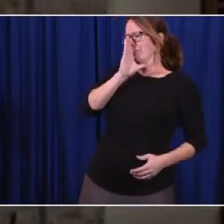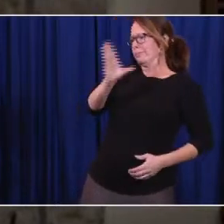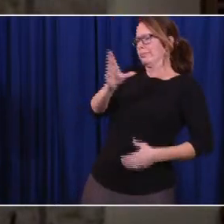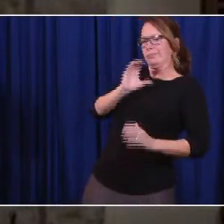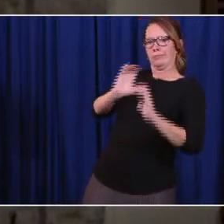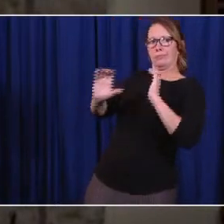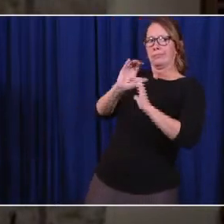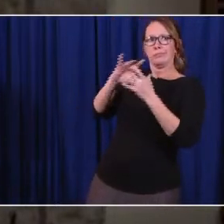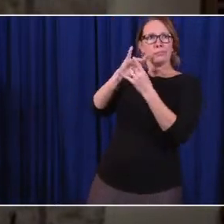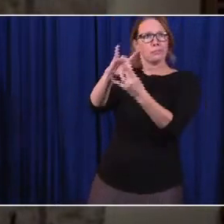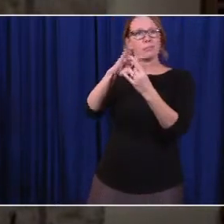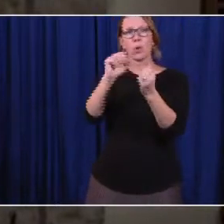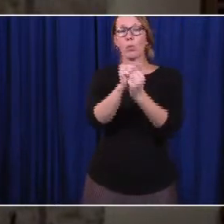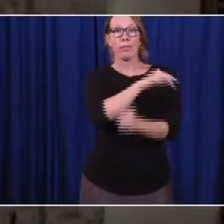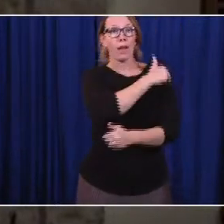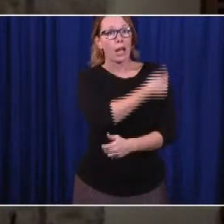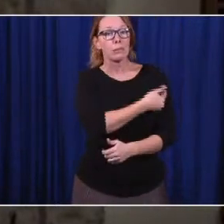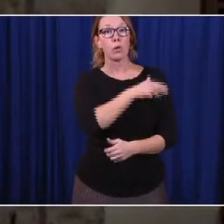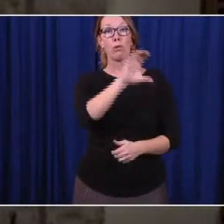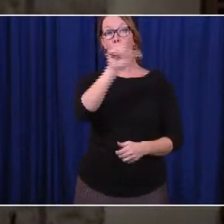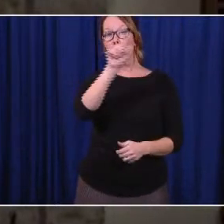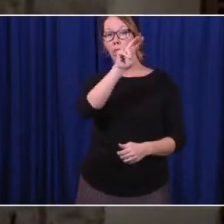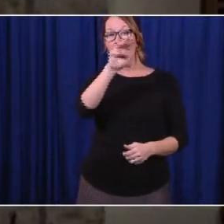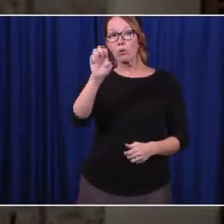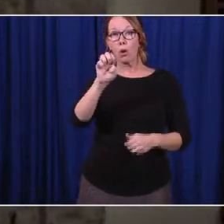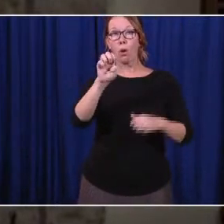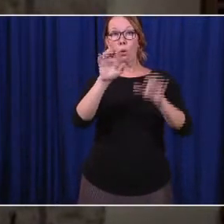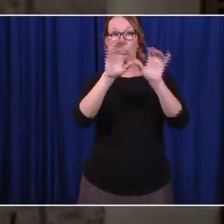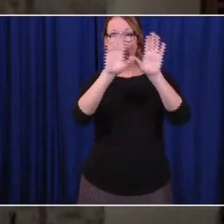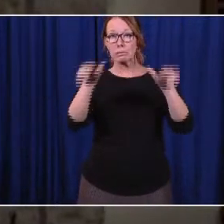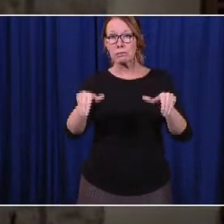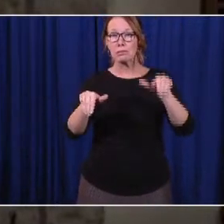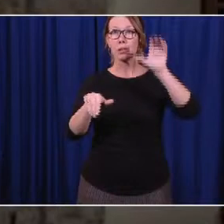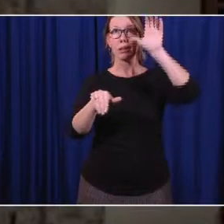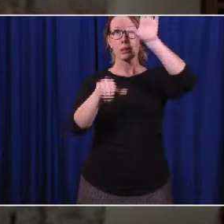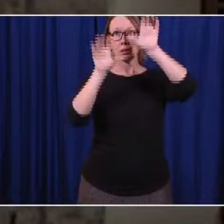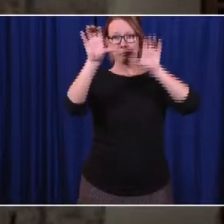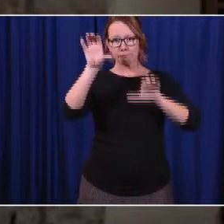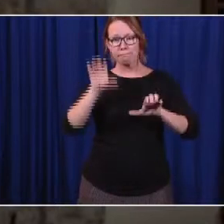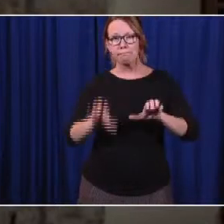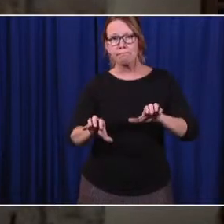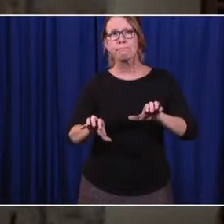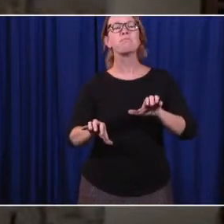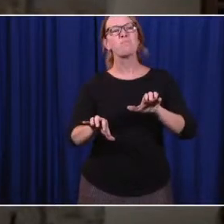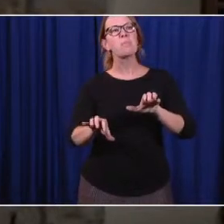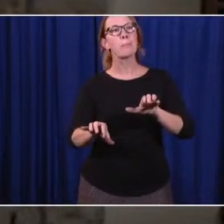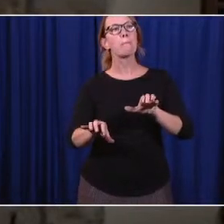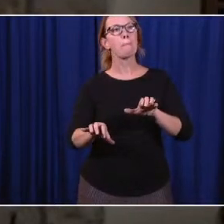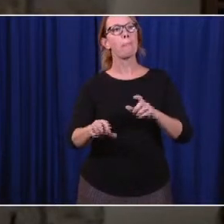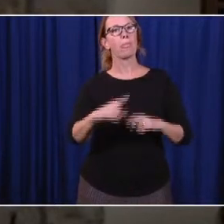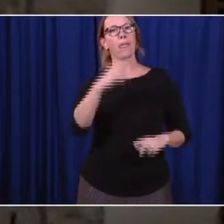the hospitals. The zone system that I don't think, somebody outside the,